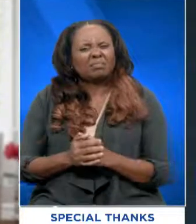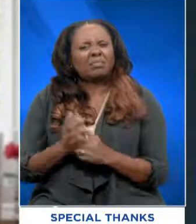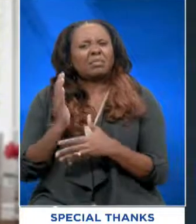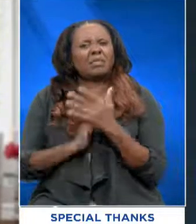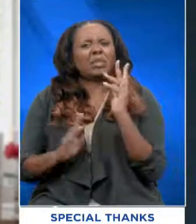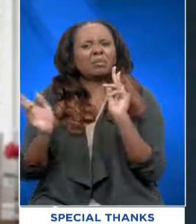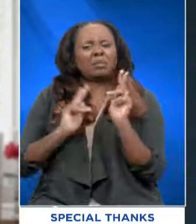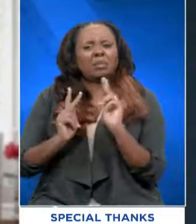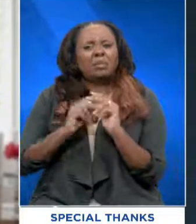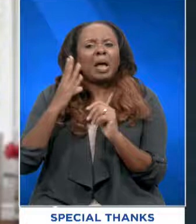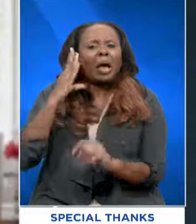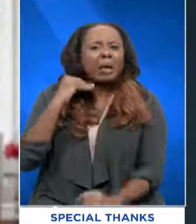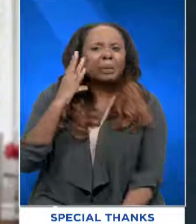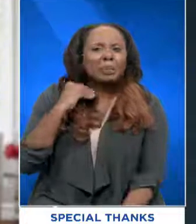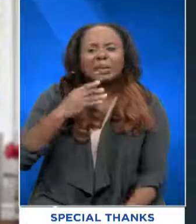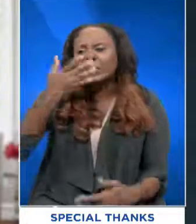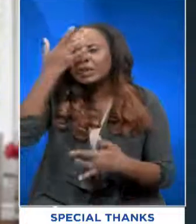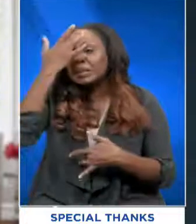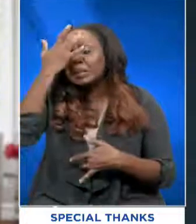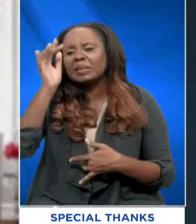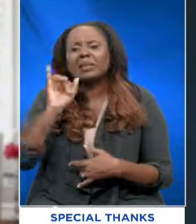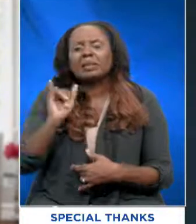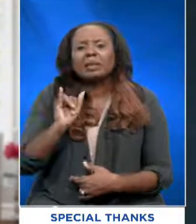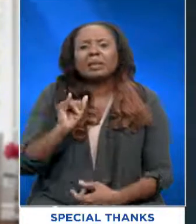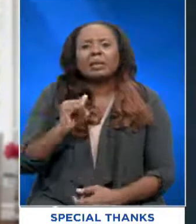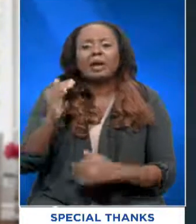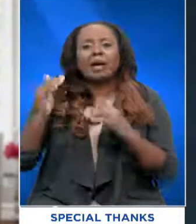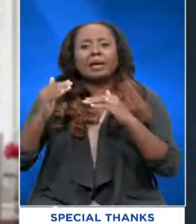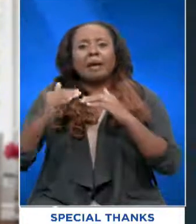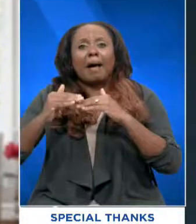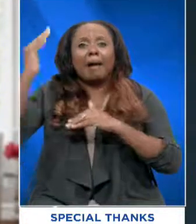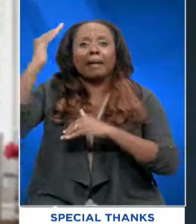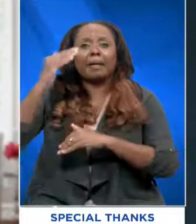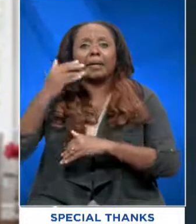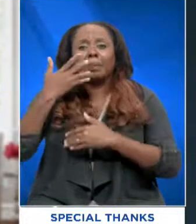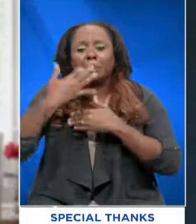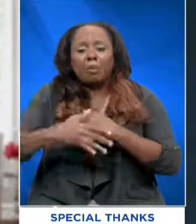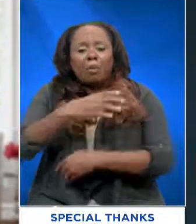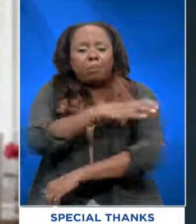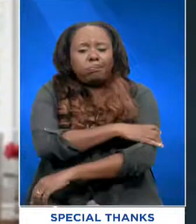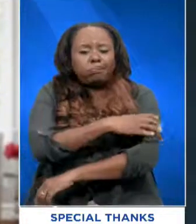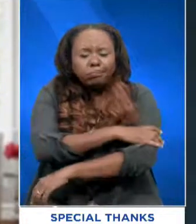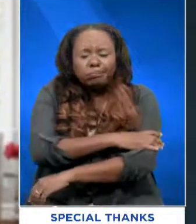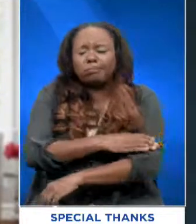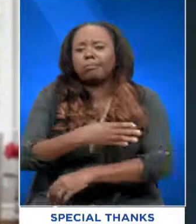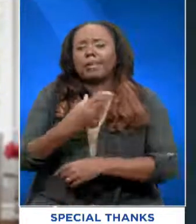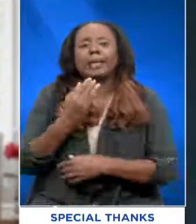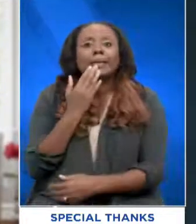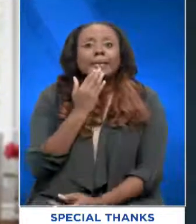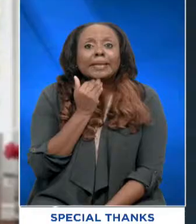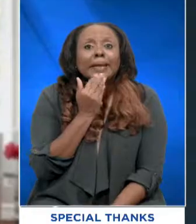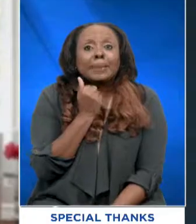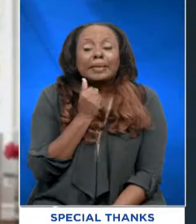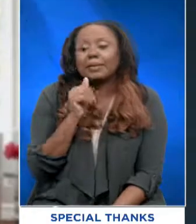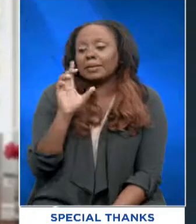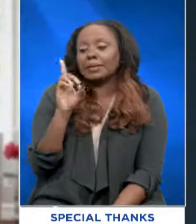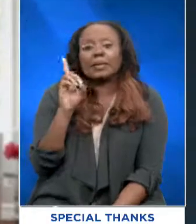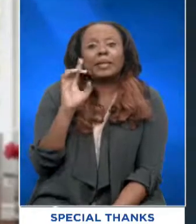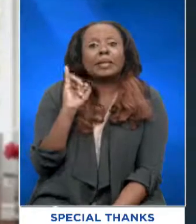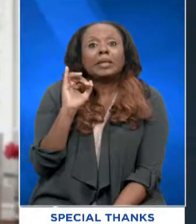by NCDs neglecting their at-home care, and others shifting their focus to